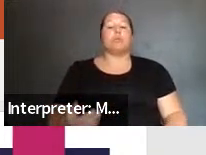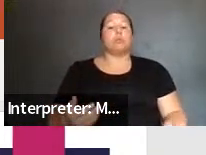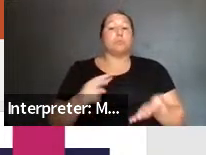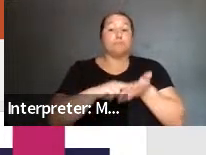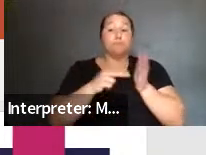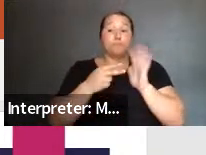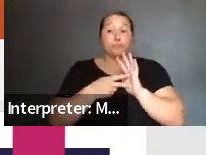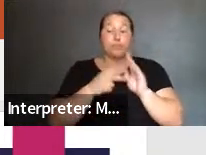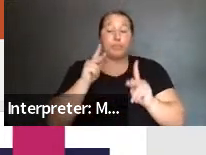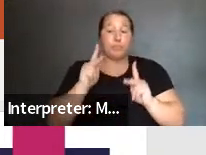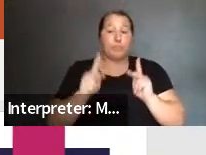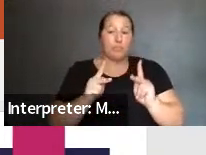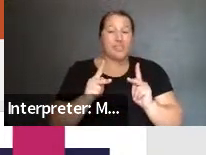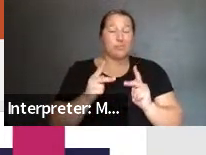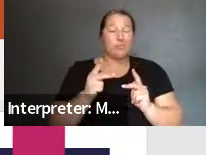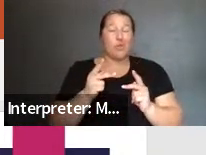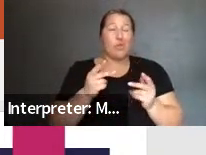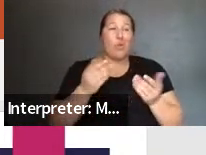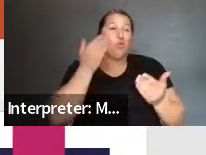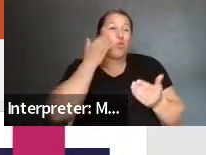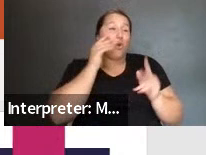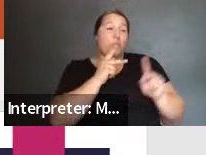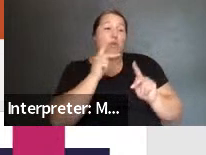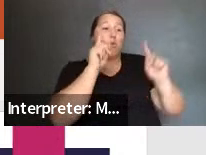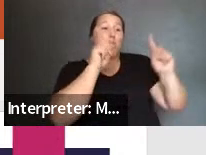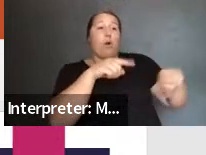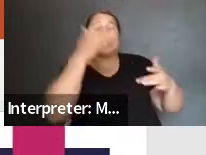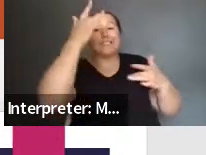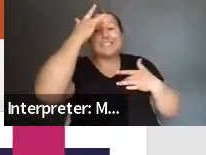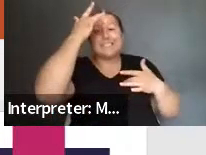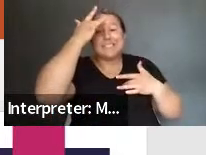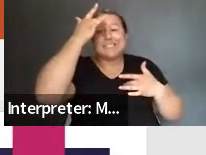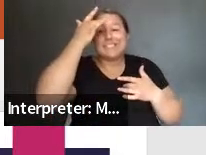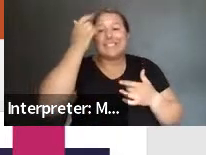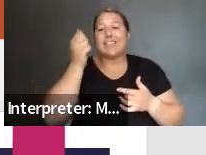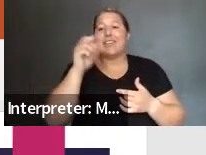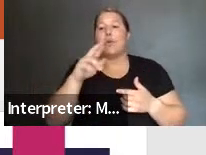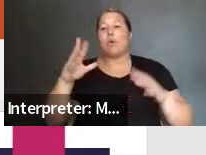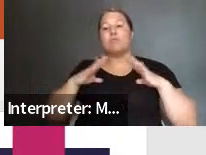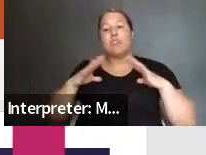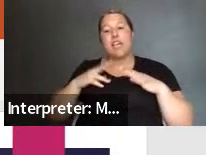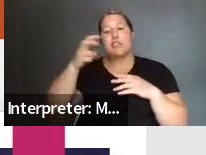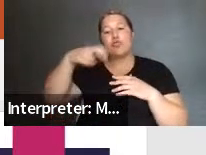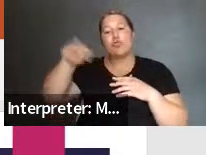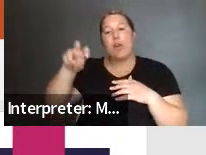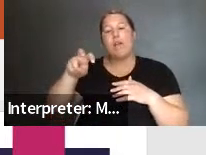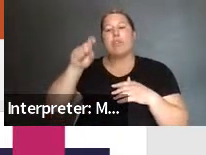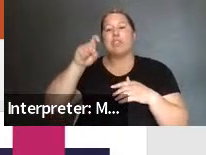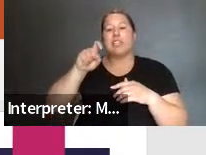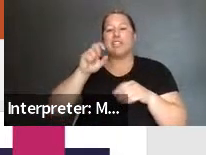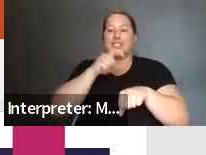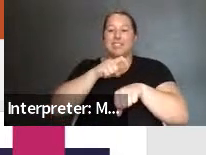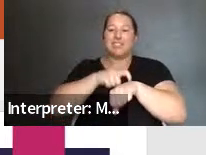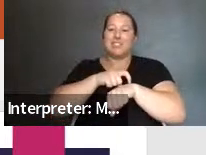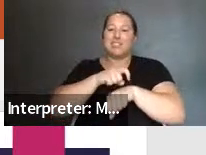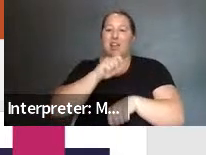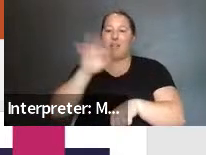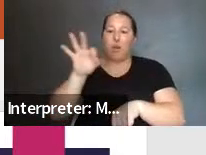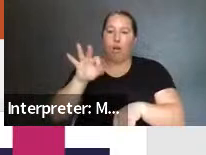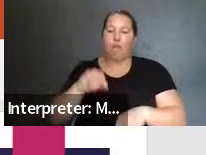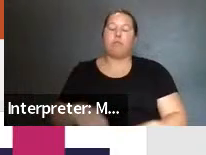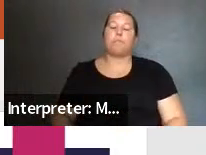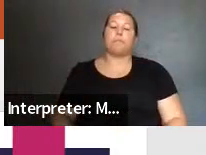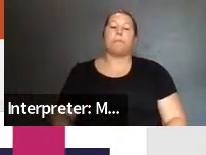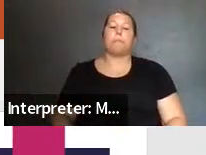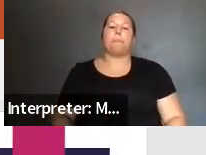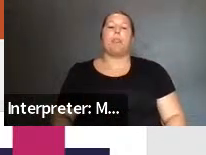will be out for sick time or vacation time. So that gap could be filled with those 10 on-call. We also increased the number